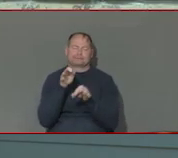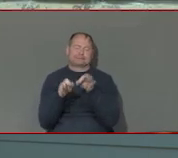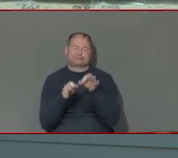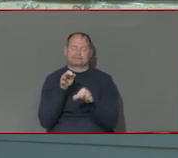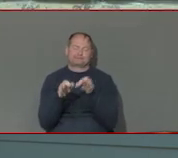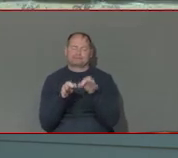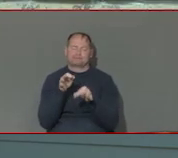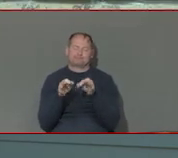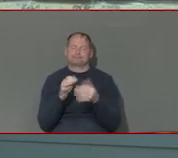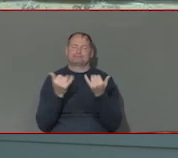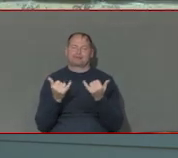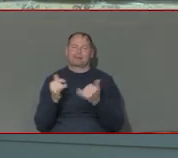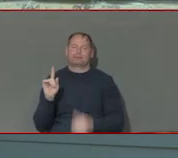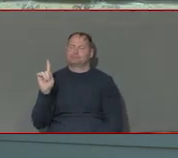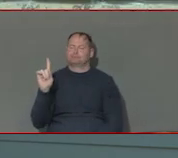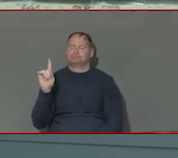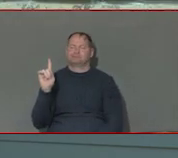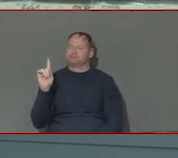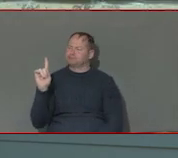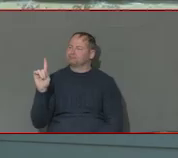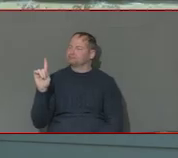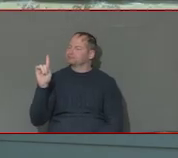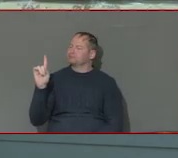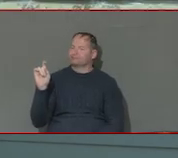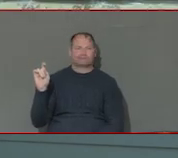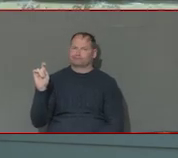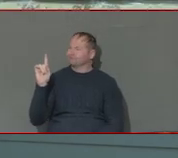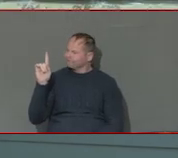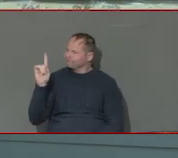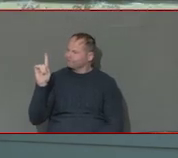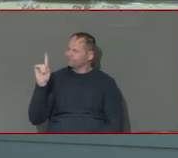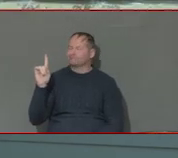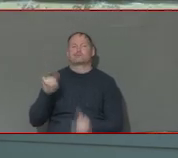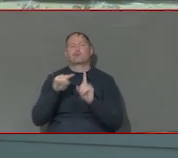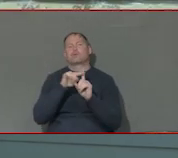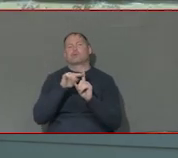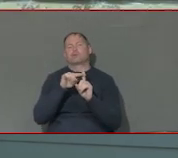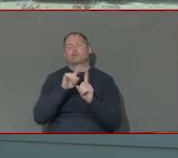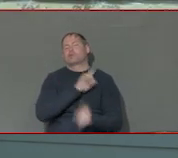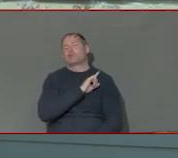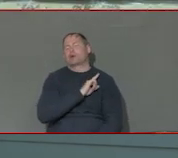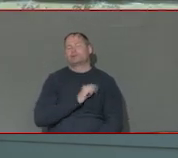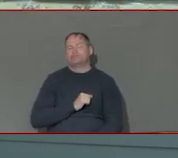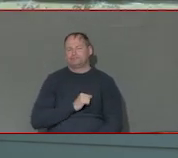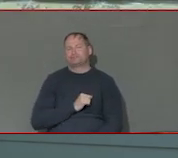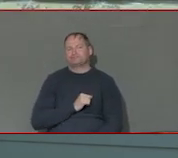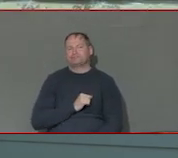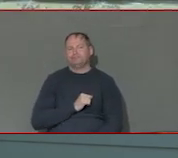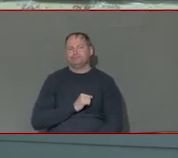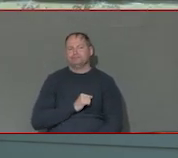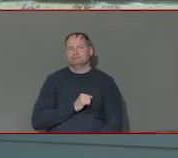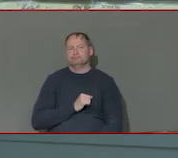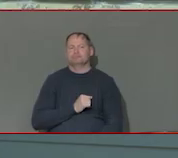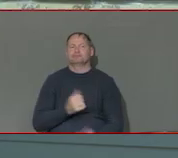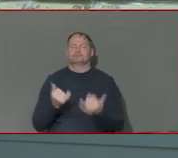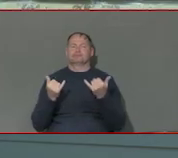explain why is it an advantage to have an upright posture. It also gives an exposure of